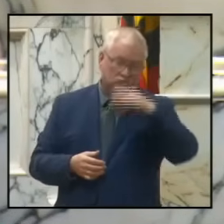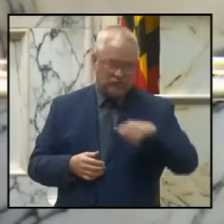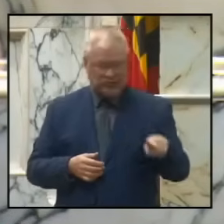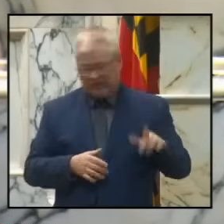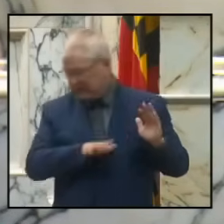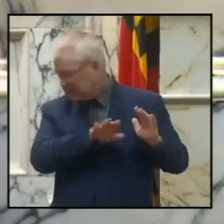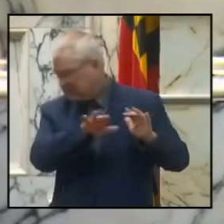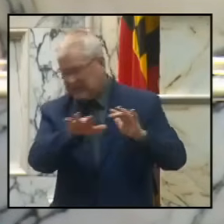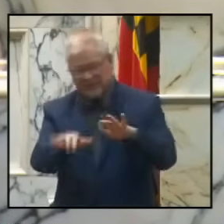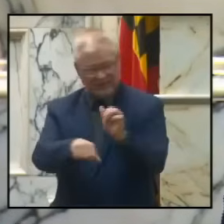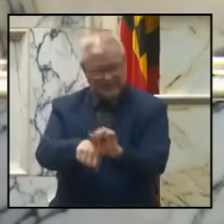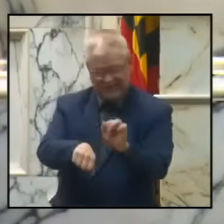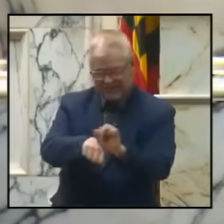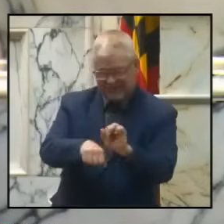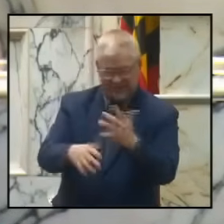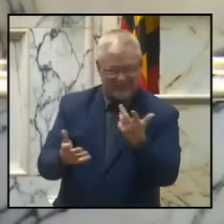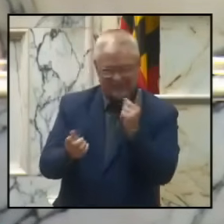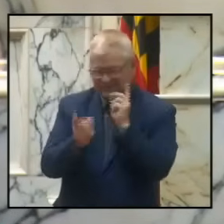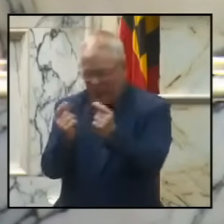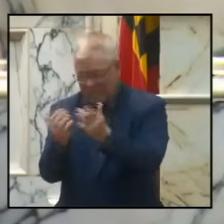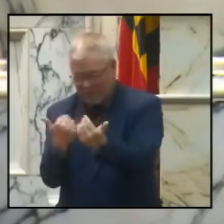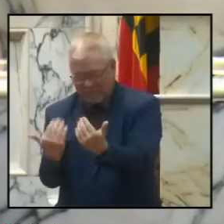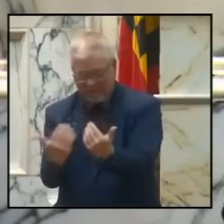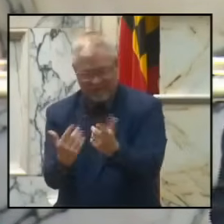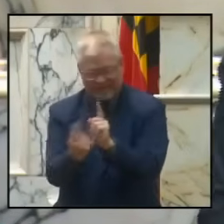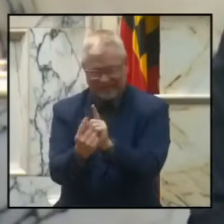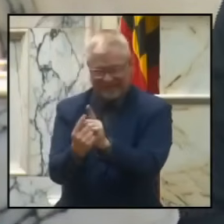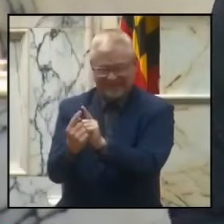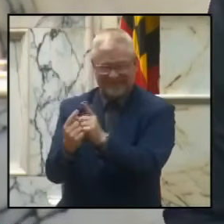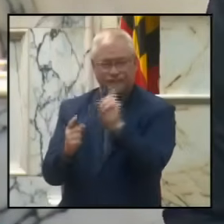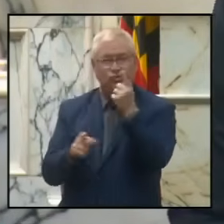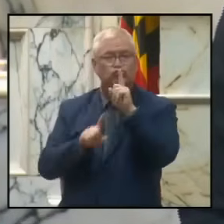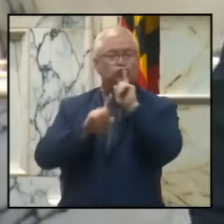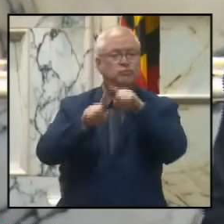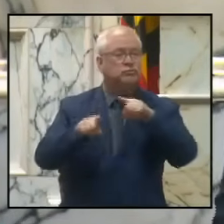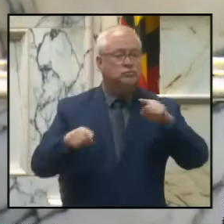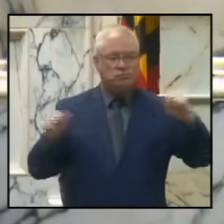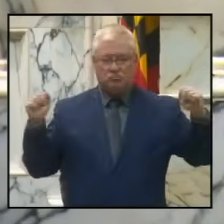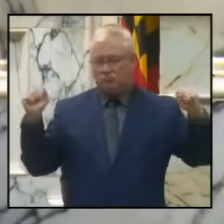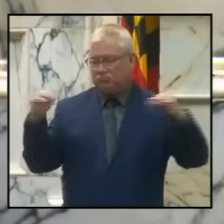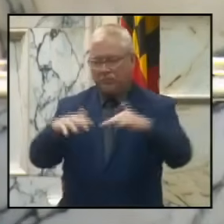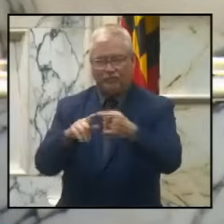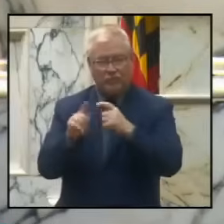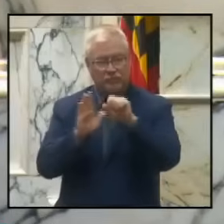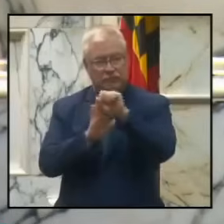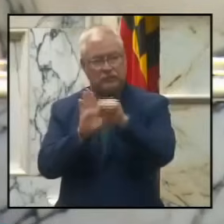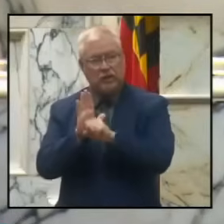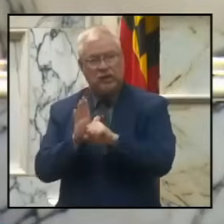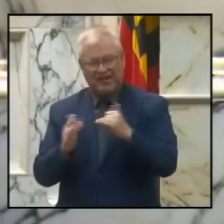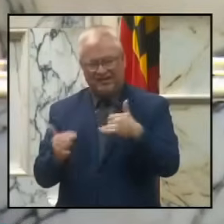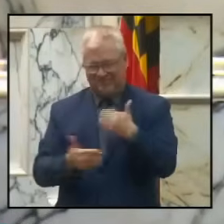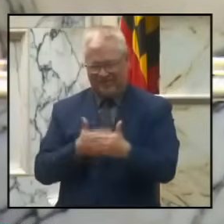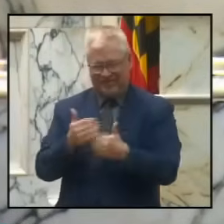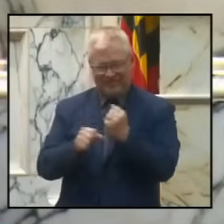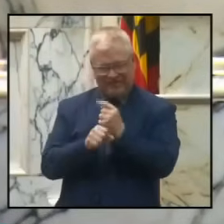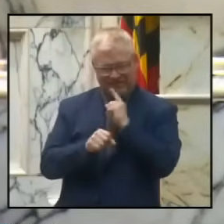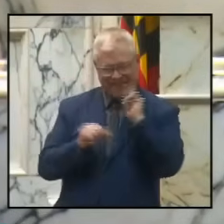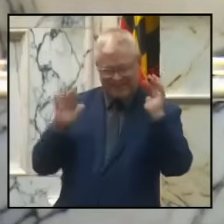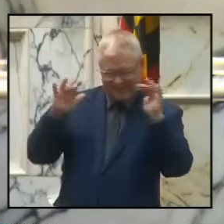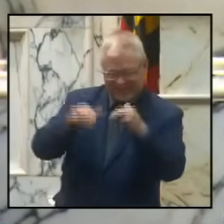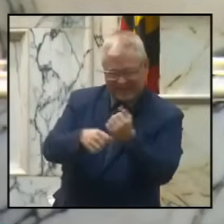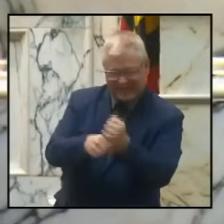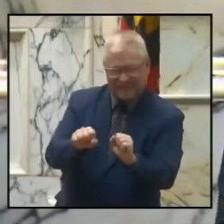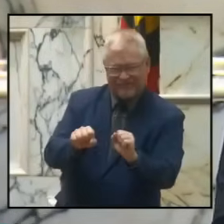along with our dispatchers and other first responders from all across the state, and in the process, they literally saved